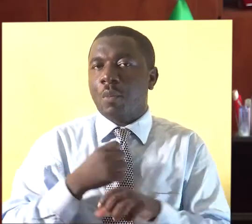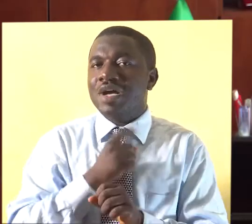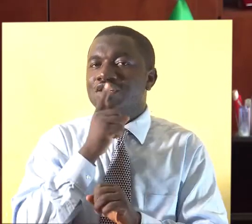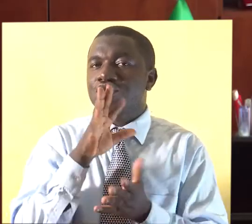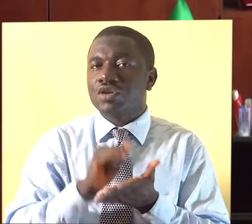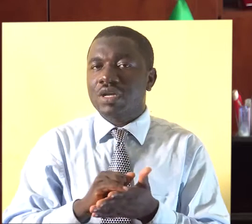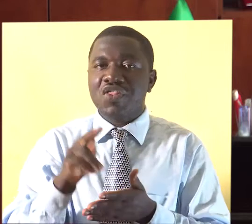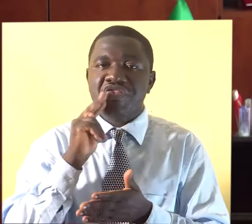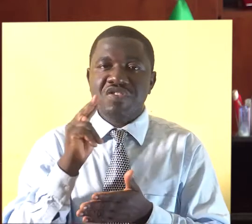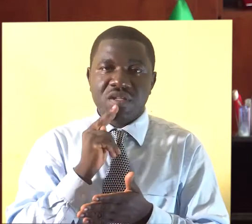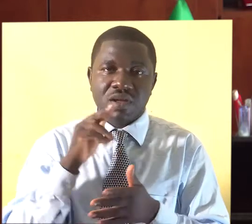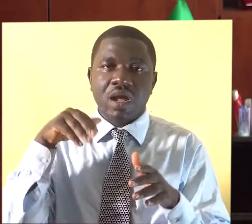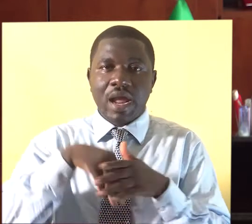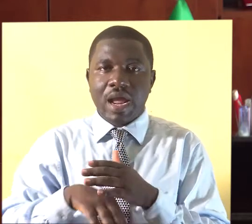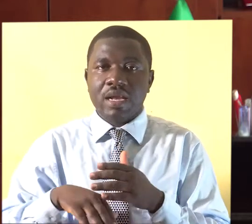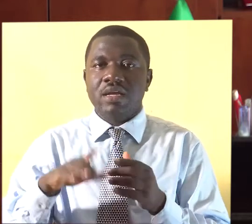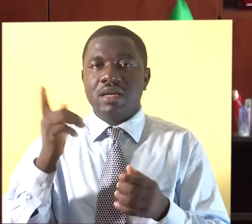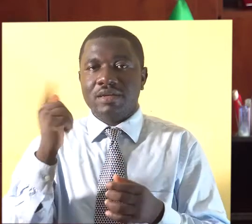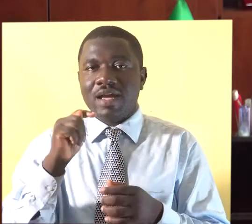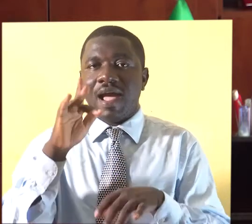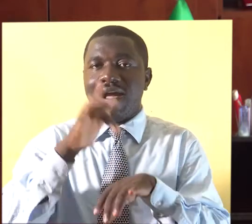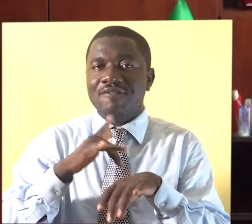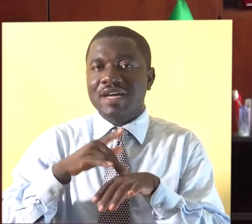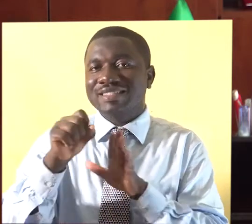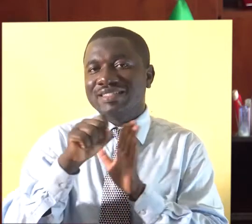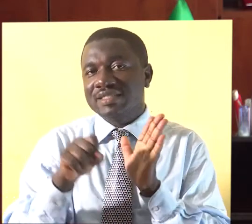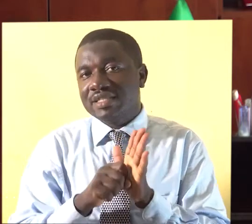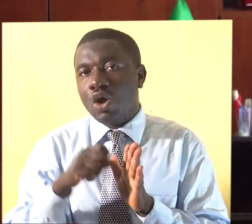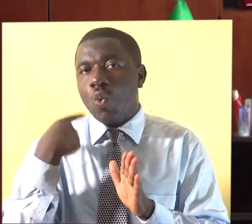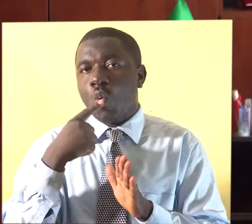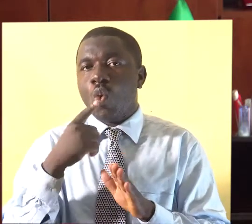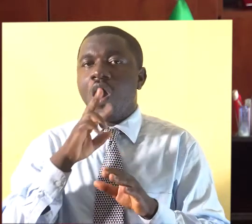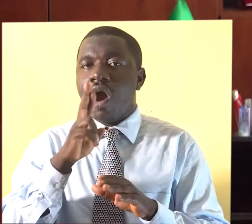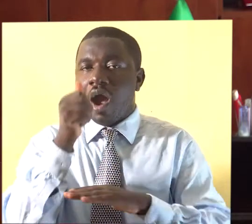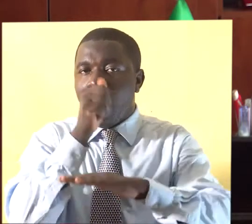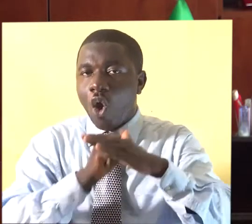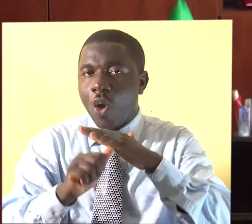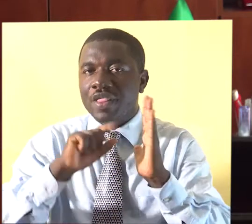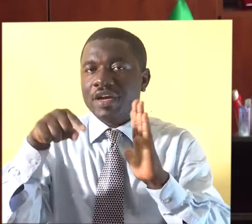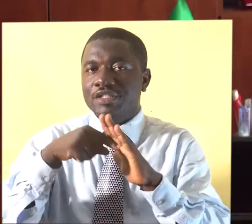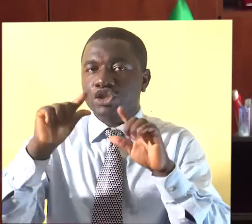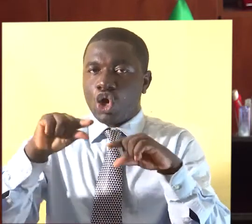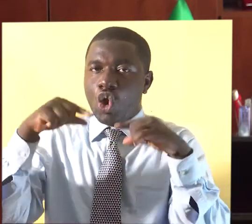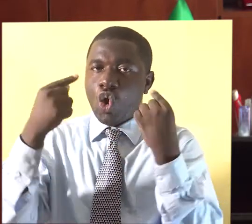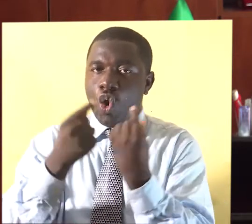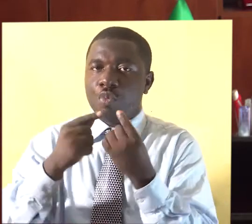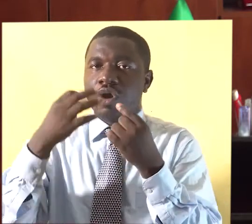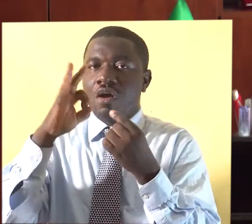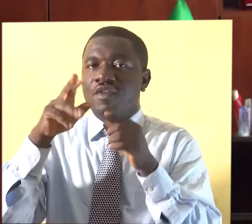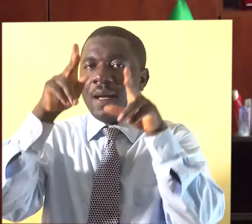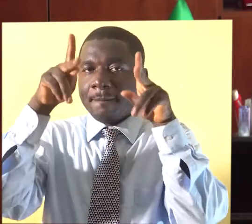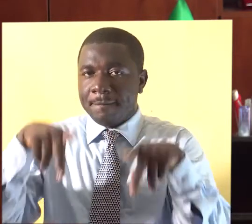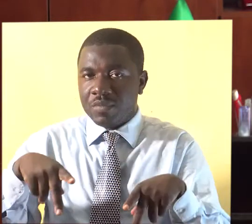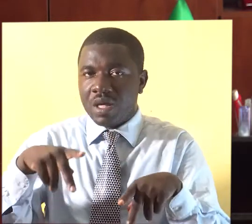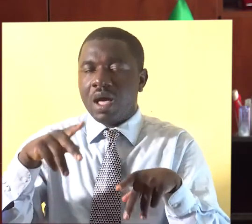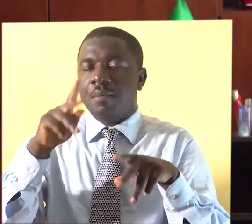to ensure that Nigerians in the affected states who fall into the categories of vulnerable persons